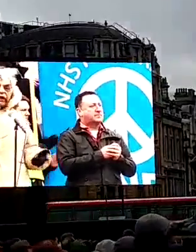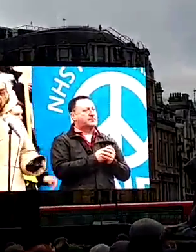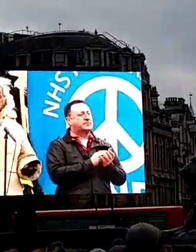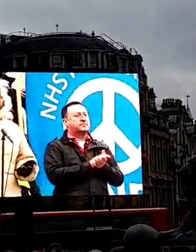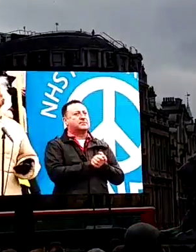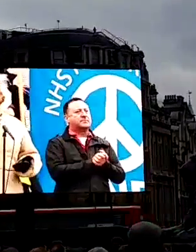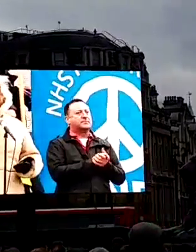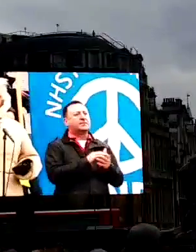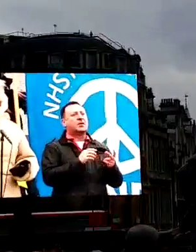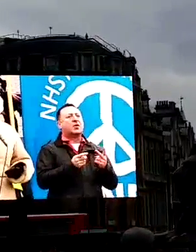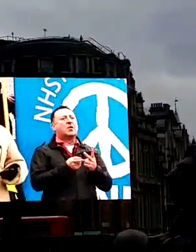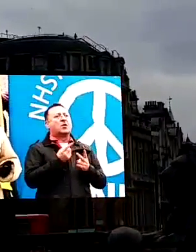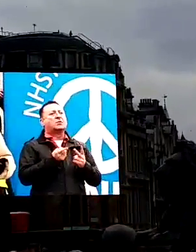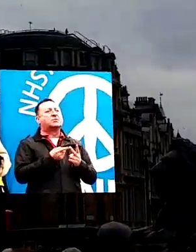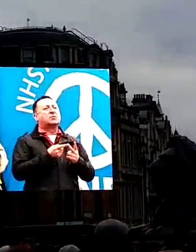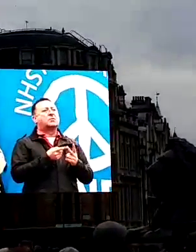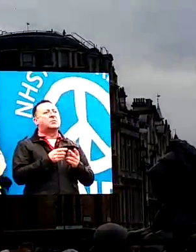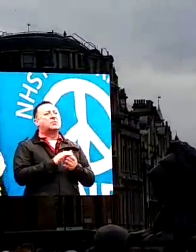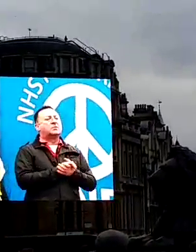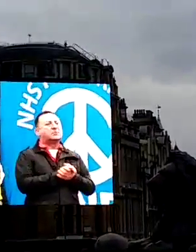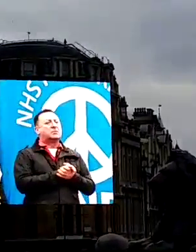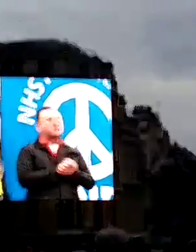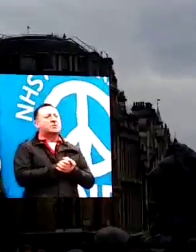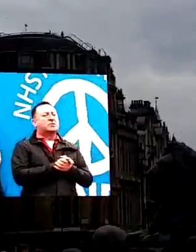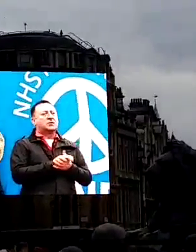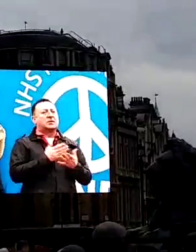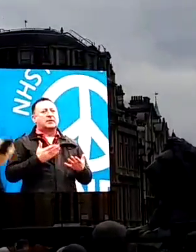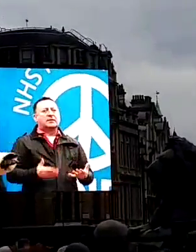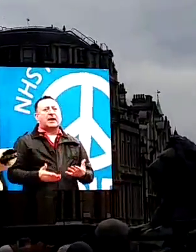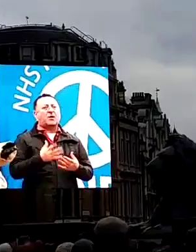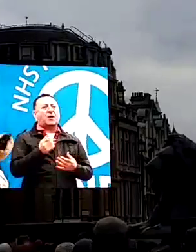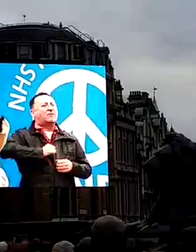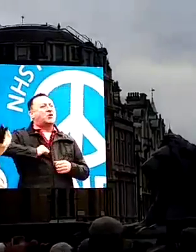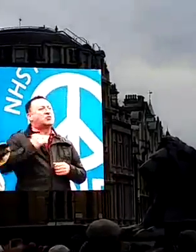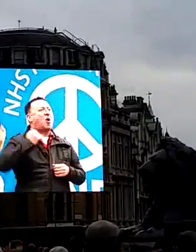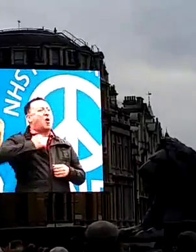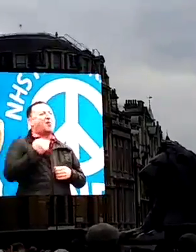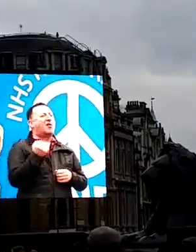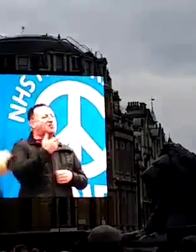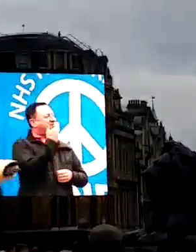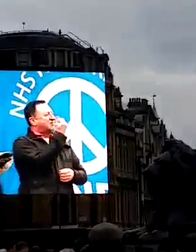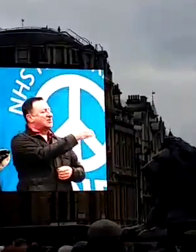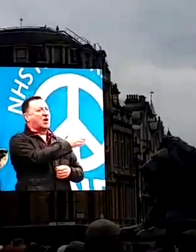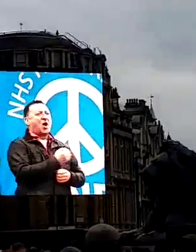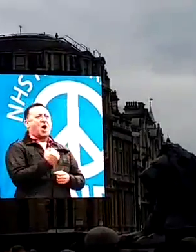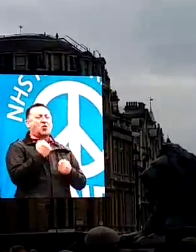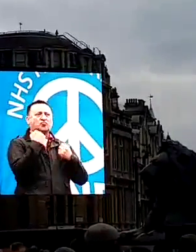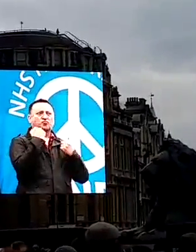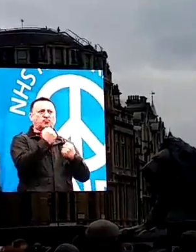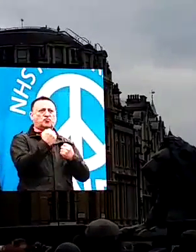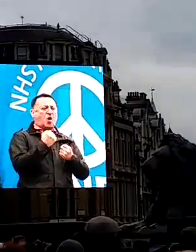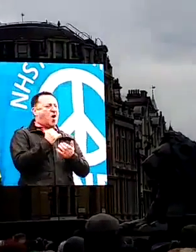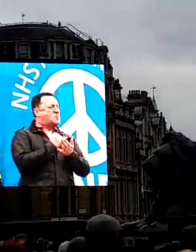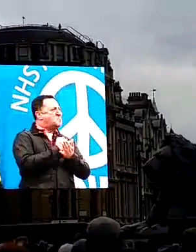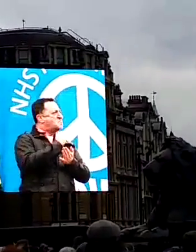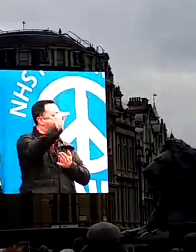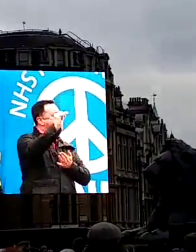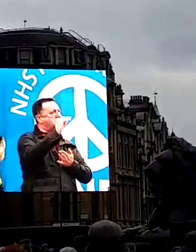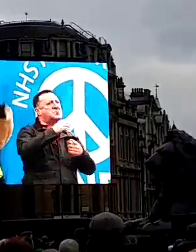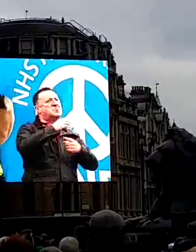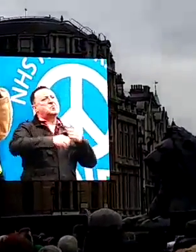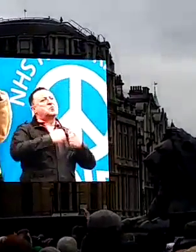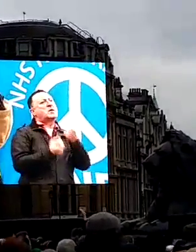And the second is that you have Scotland coming out strongly against nuclear